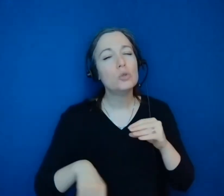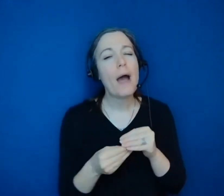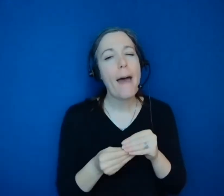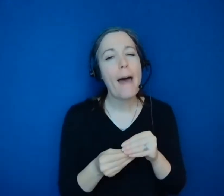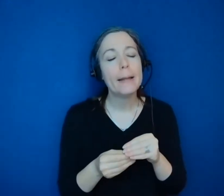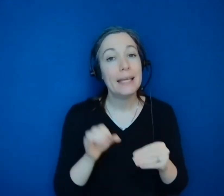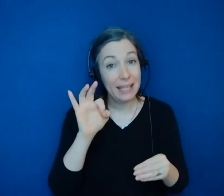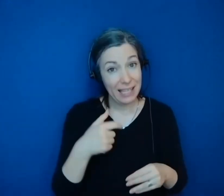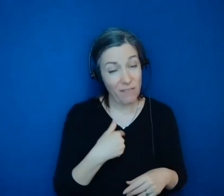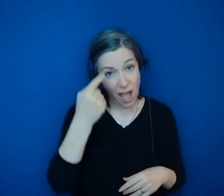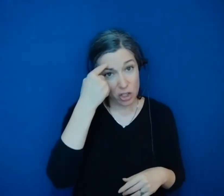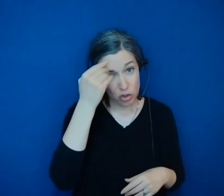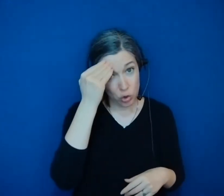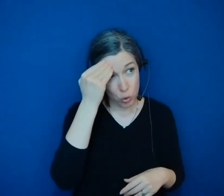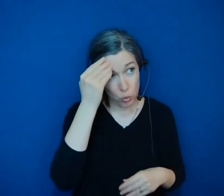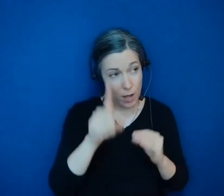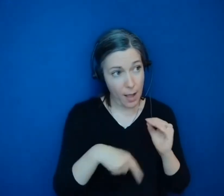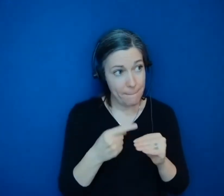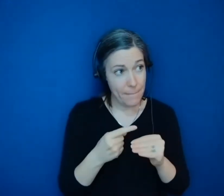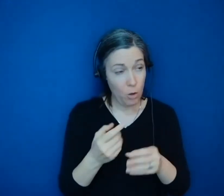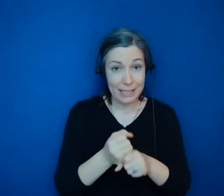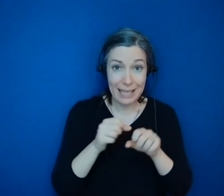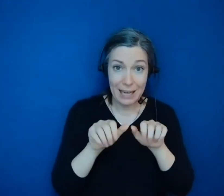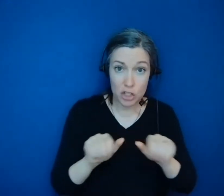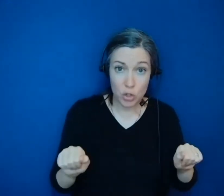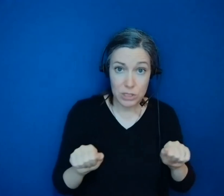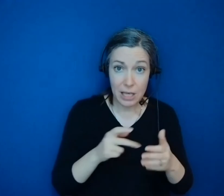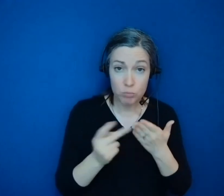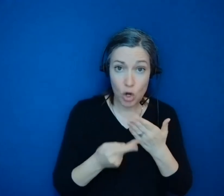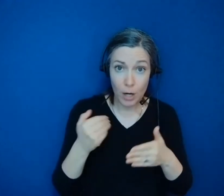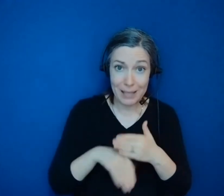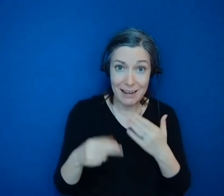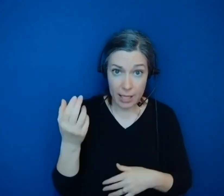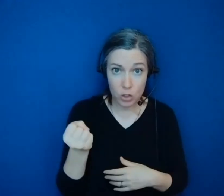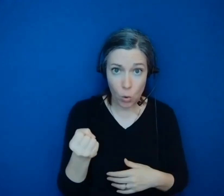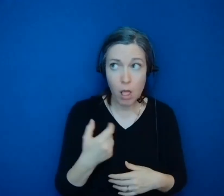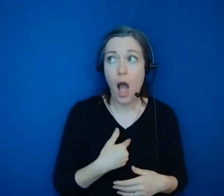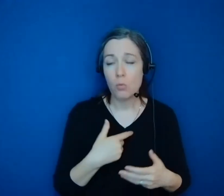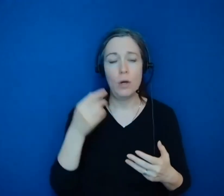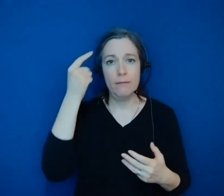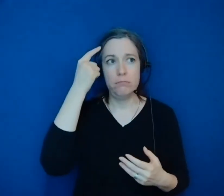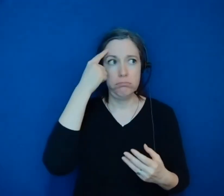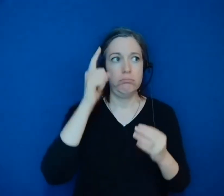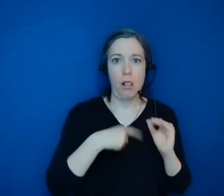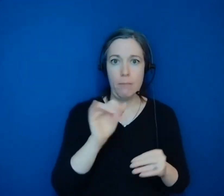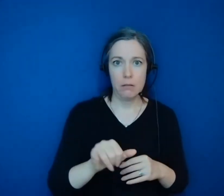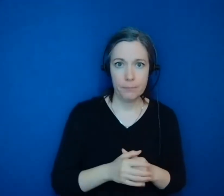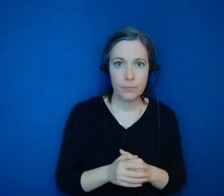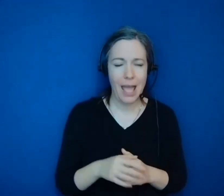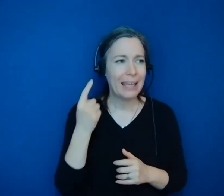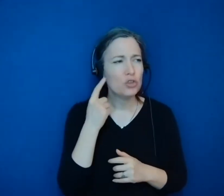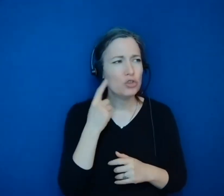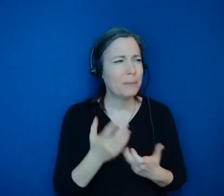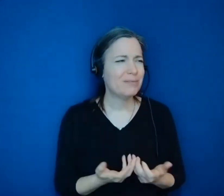if I knew about the getting your associates program in high school, I would have definitely considered it. I kind of I heard about